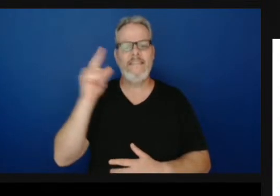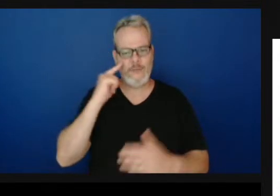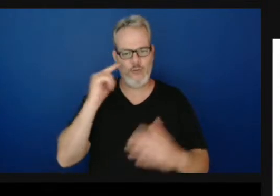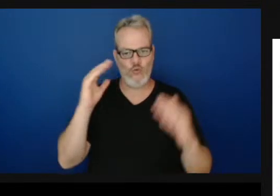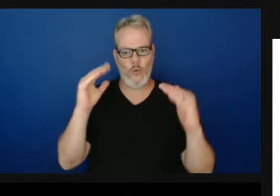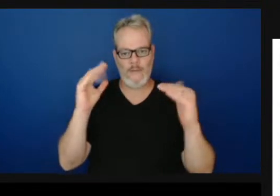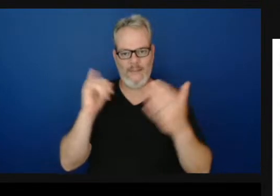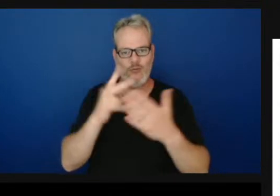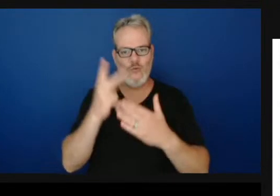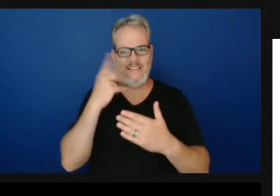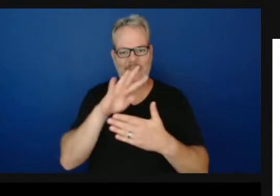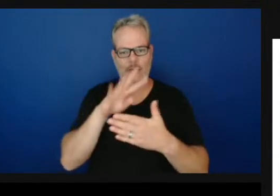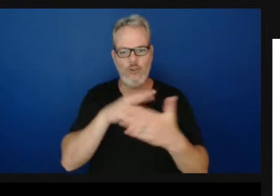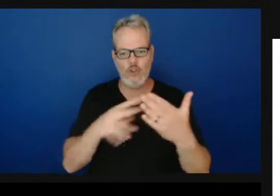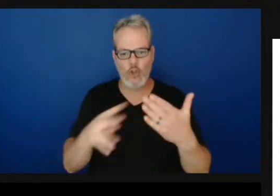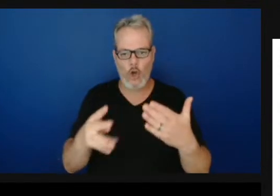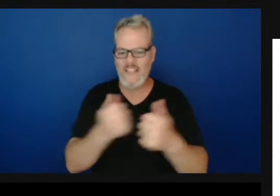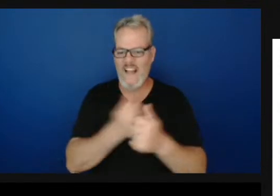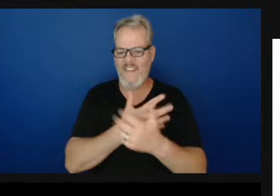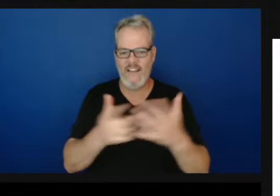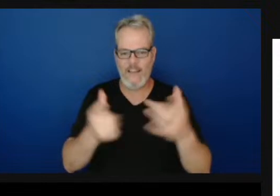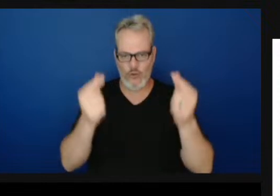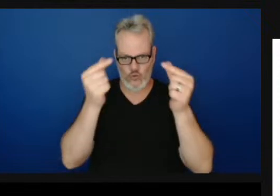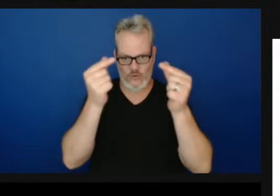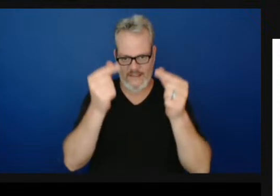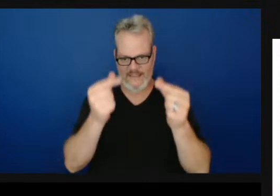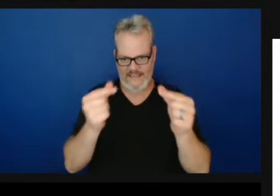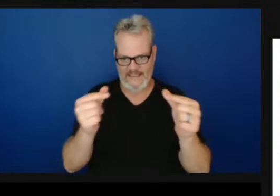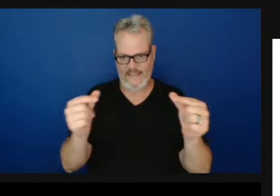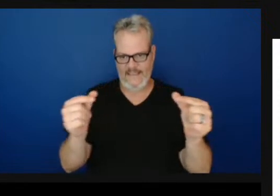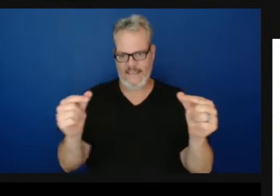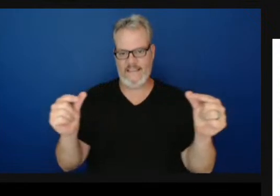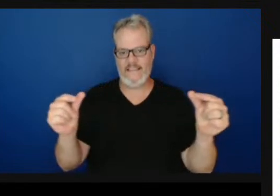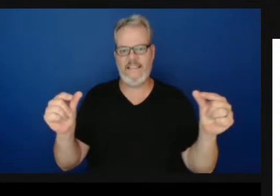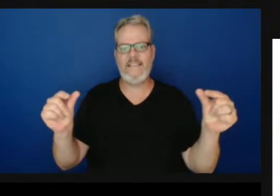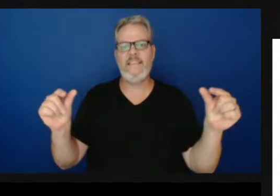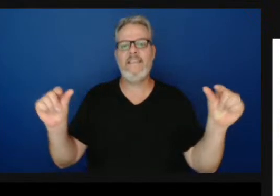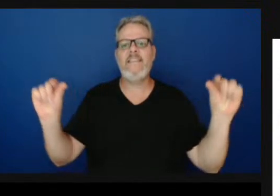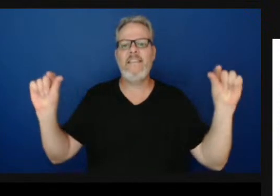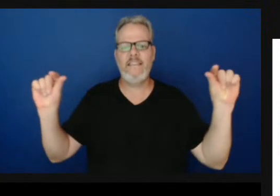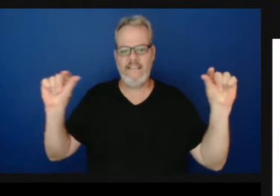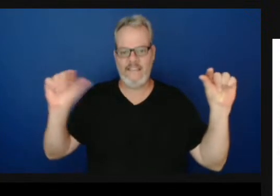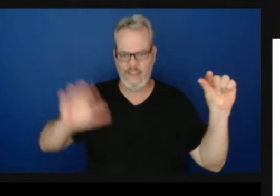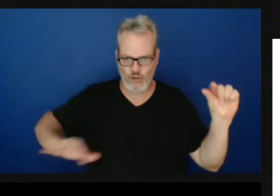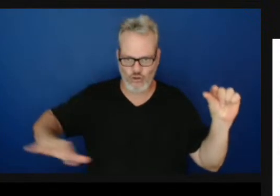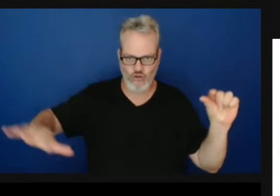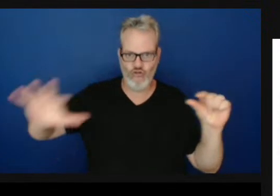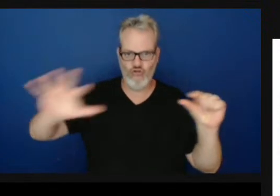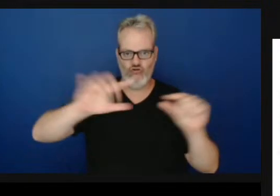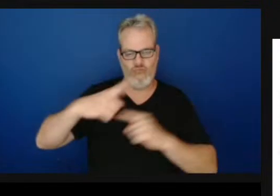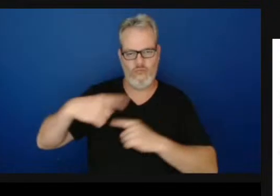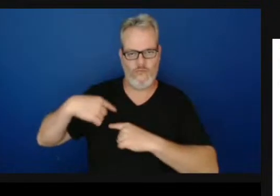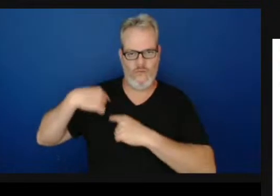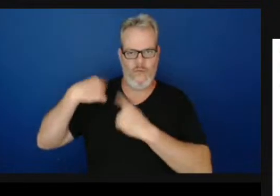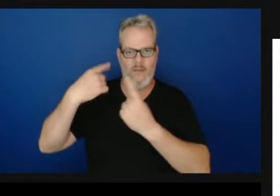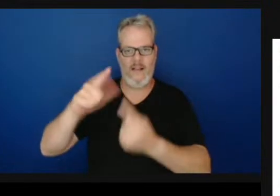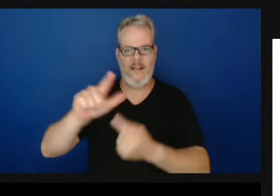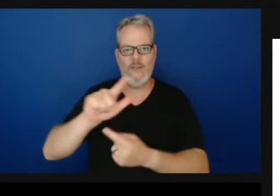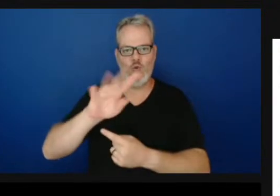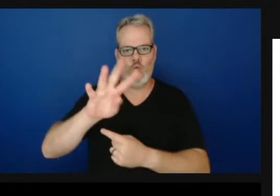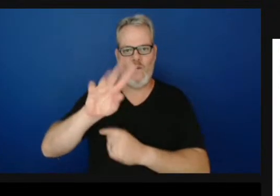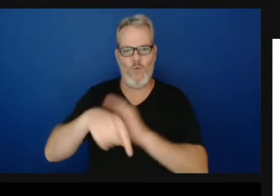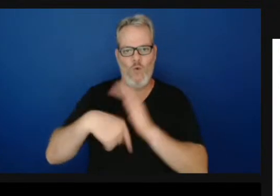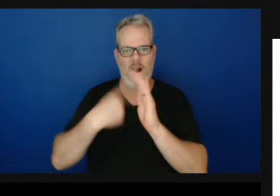charts historically also showing all through the green for all the reporting stations over the last 24 hours. So good air out